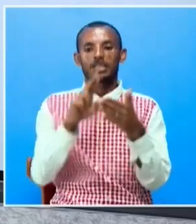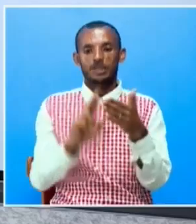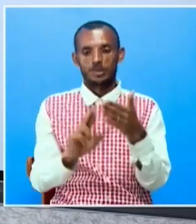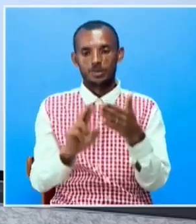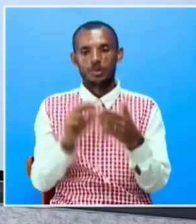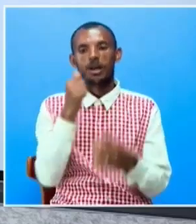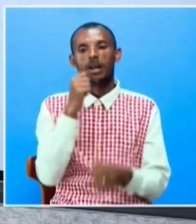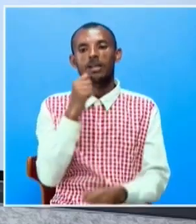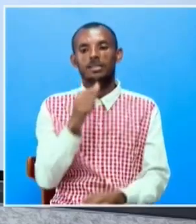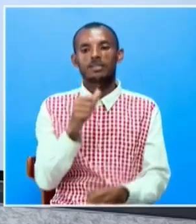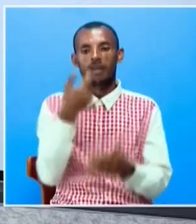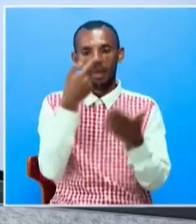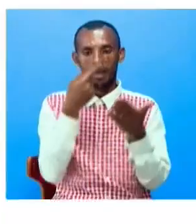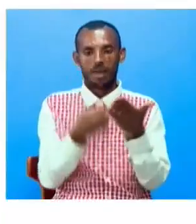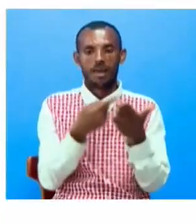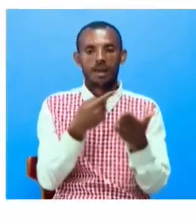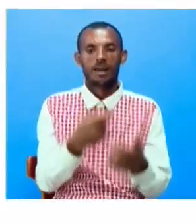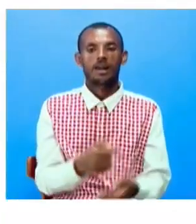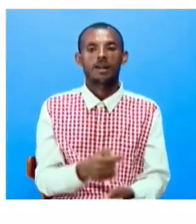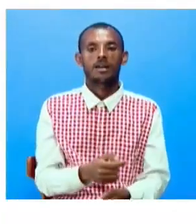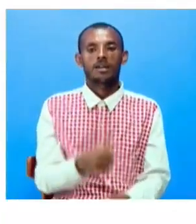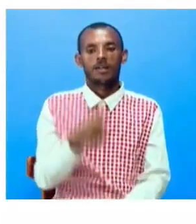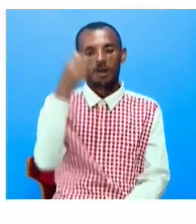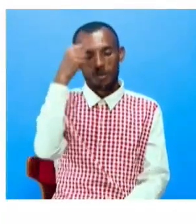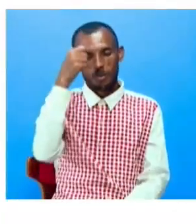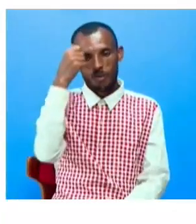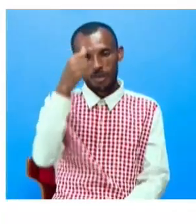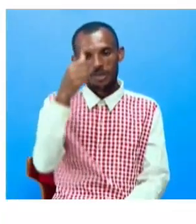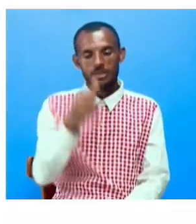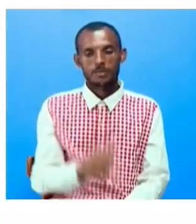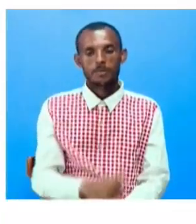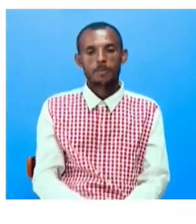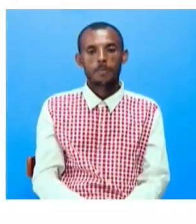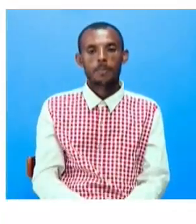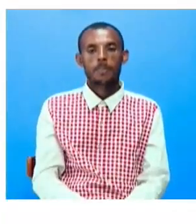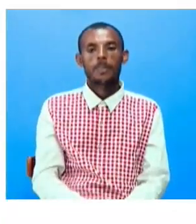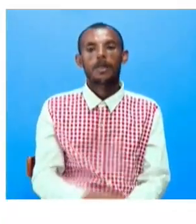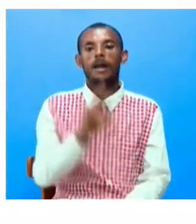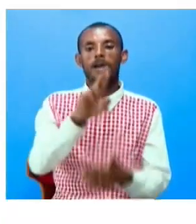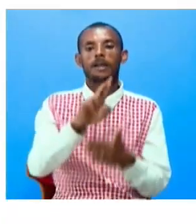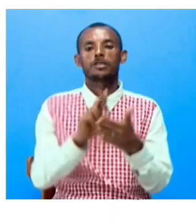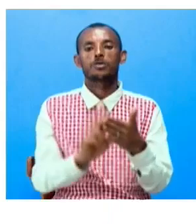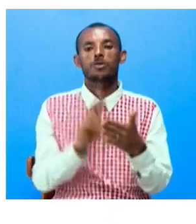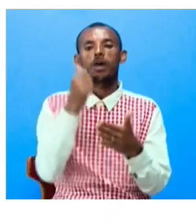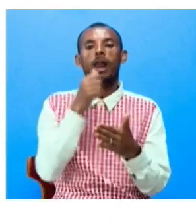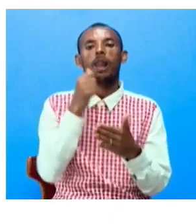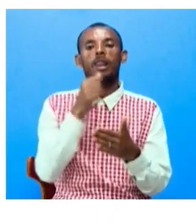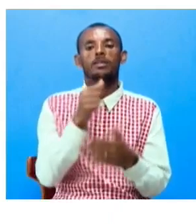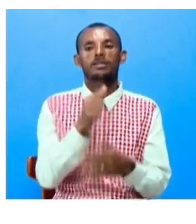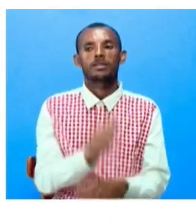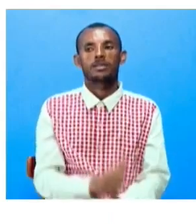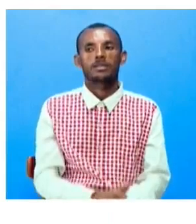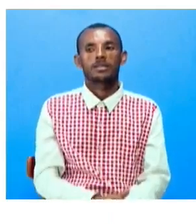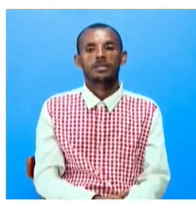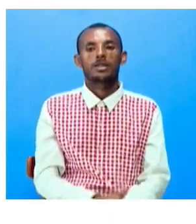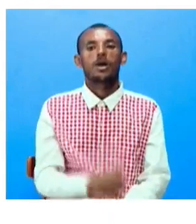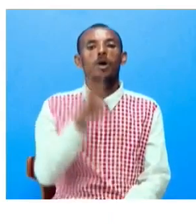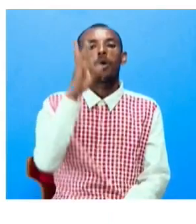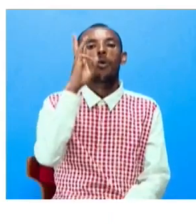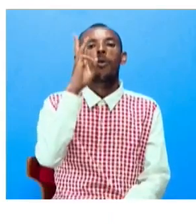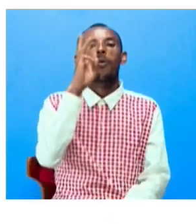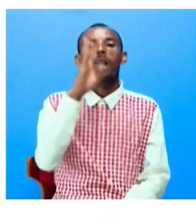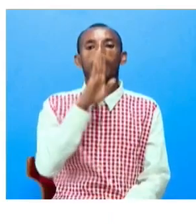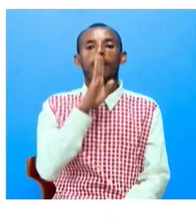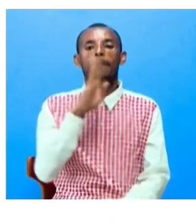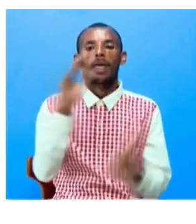girls. So here, boys ratio girls will be equal